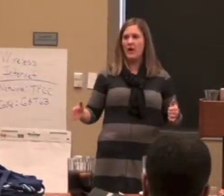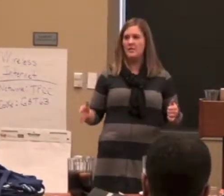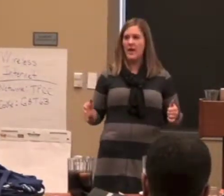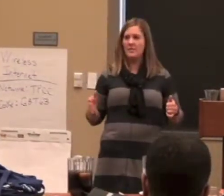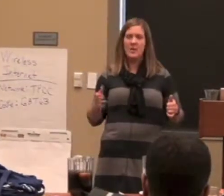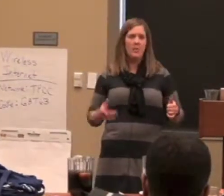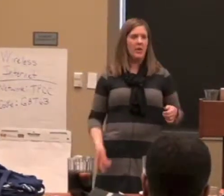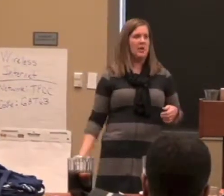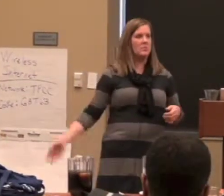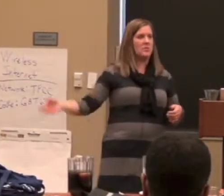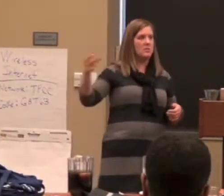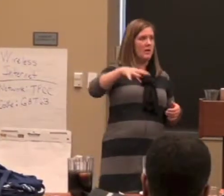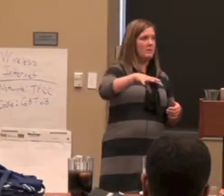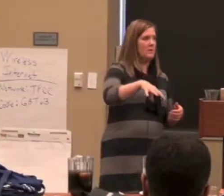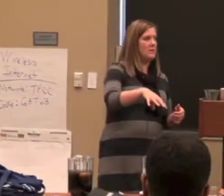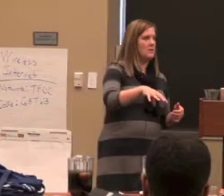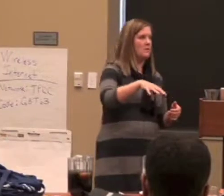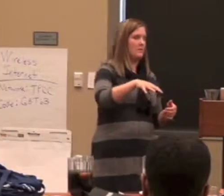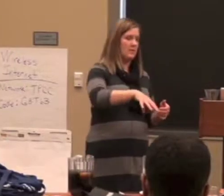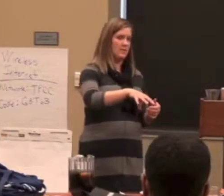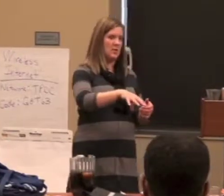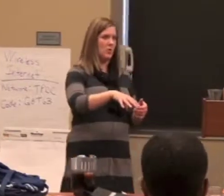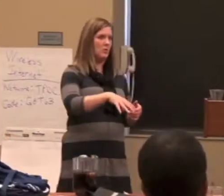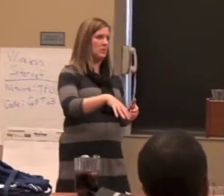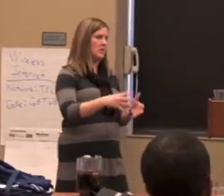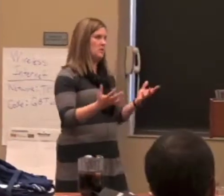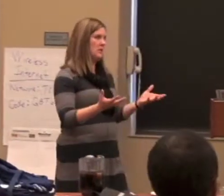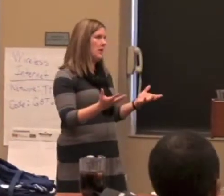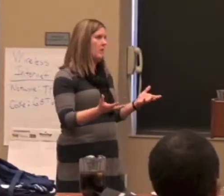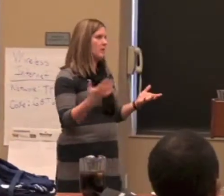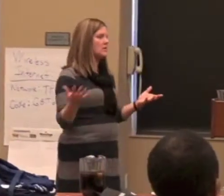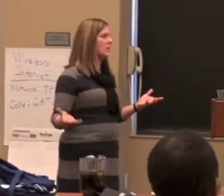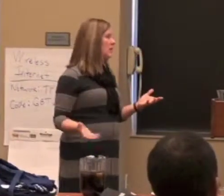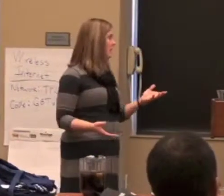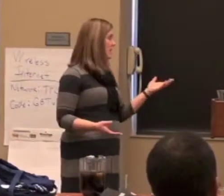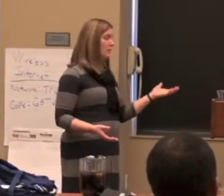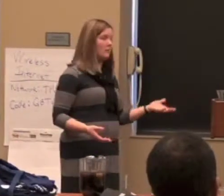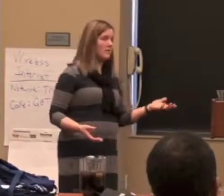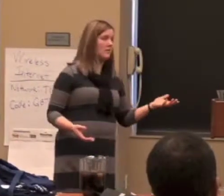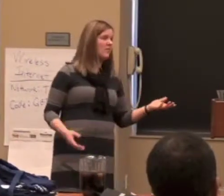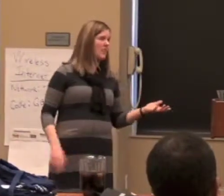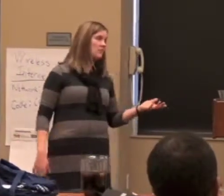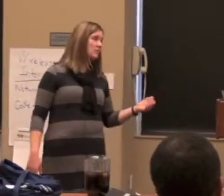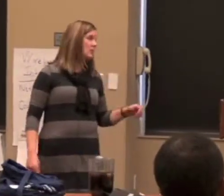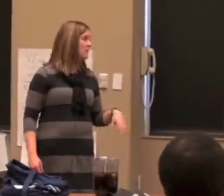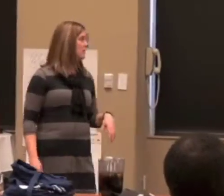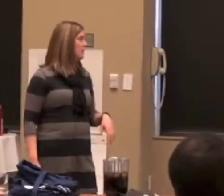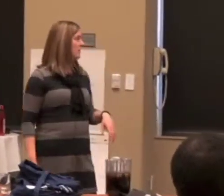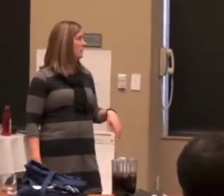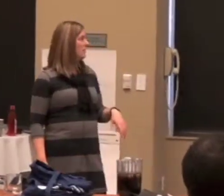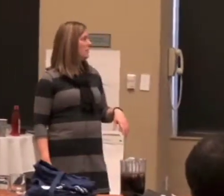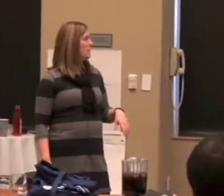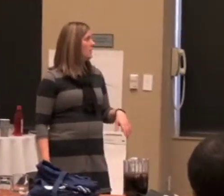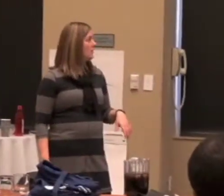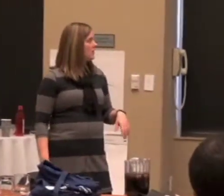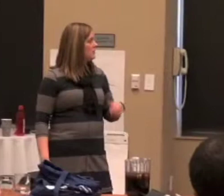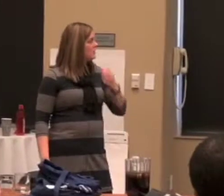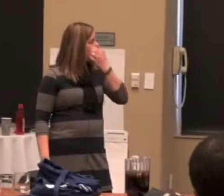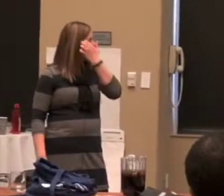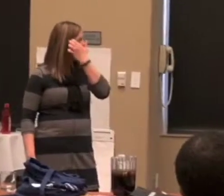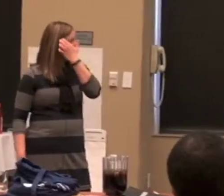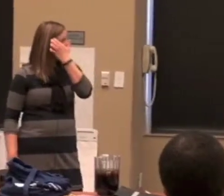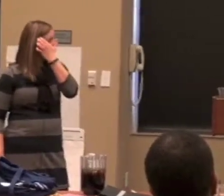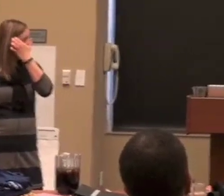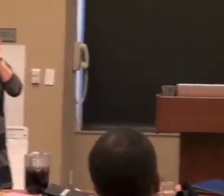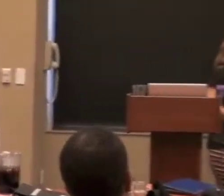learning process. Because when we do that full physical, we're teaching them the skill. It's errorless learning. Mm-hmm. So